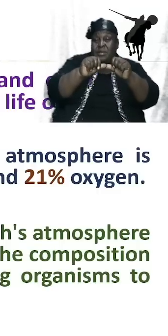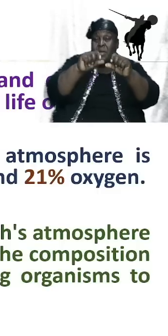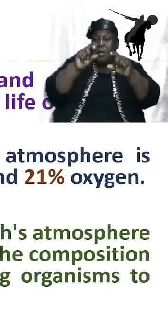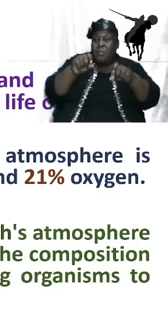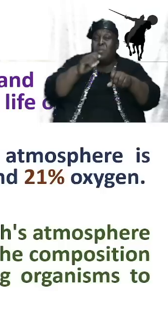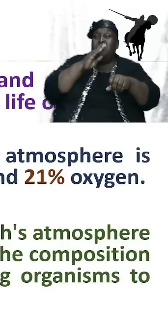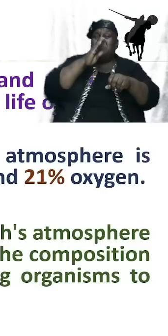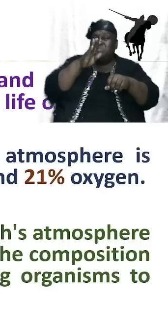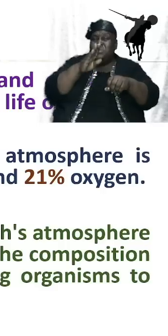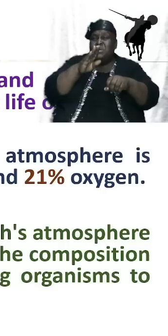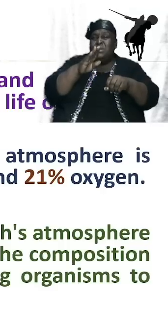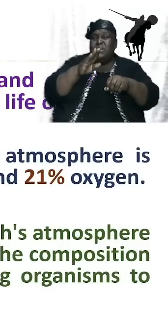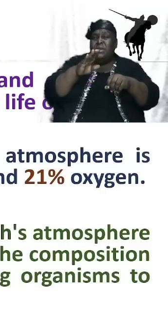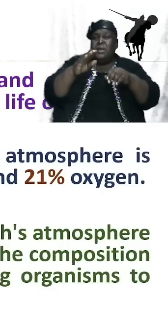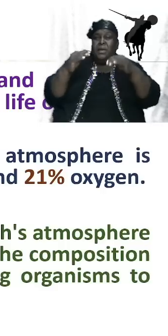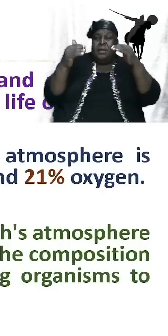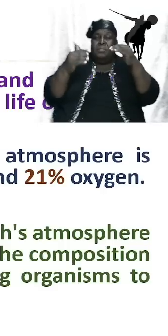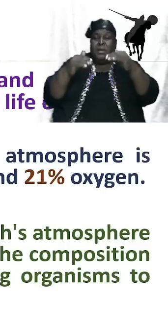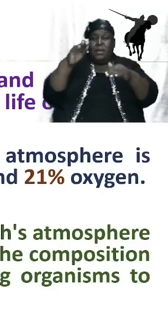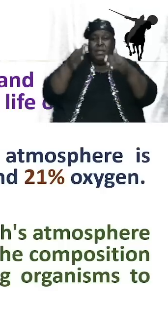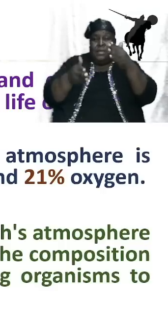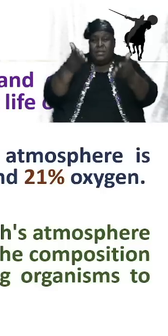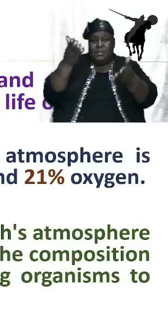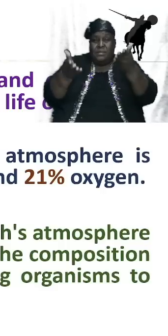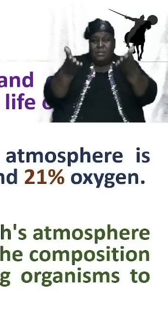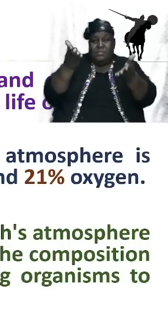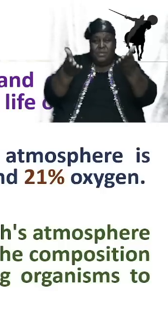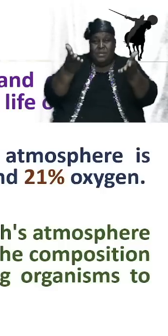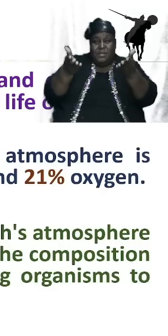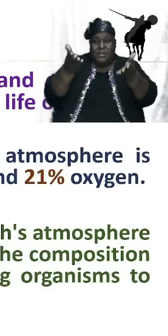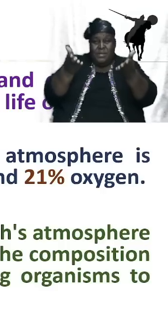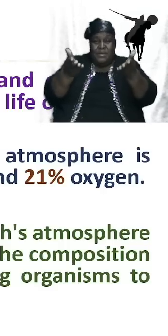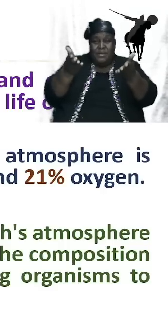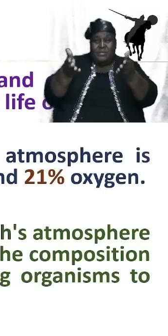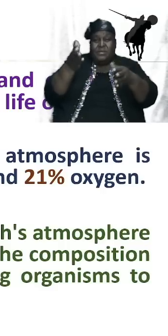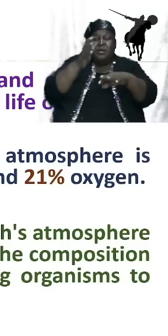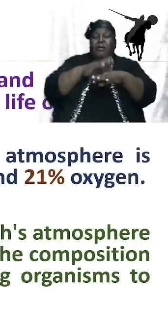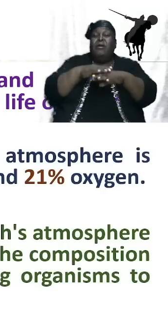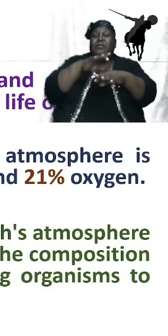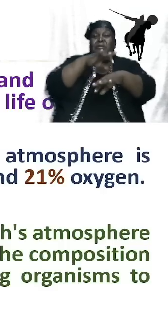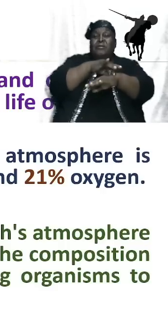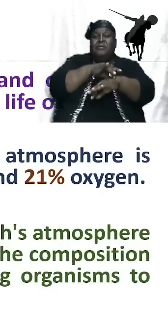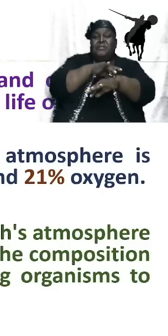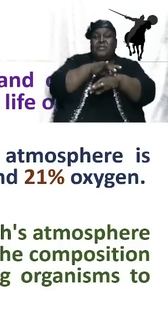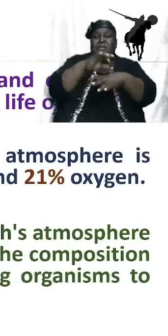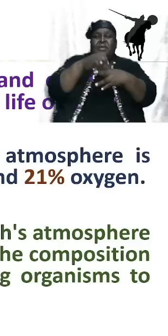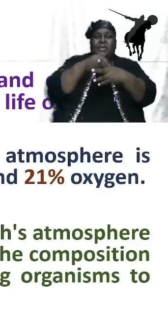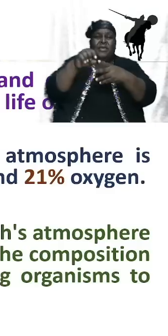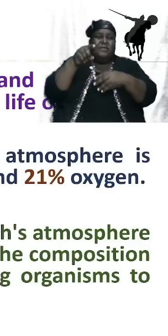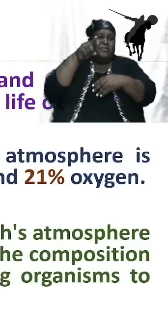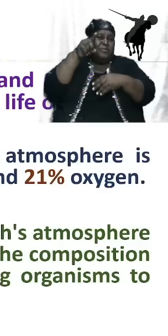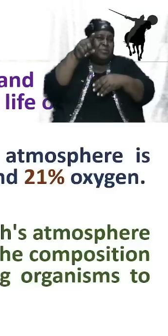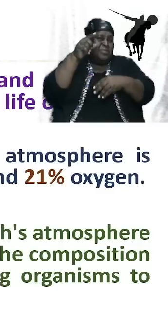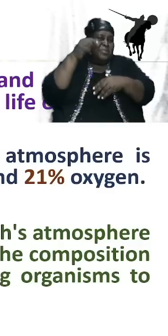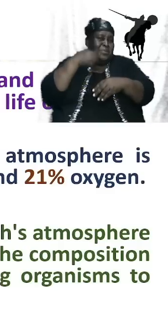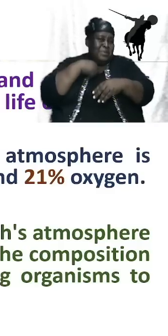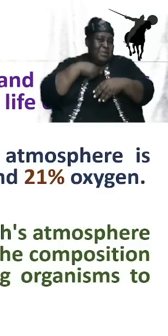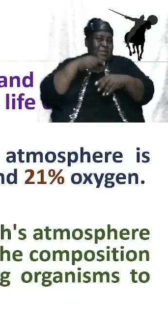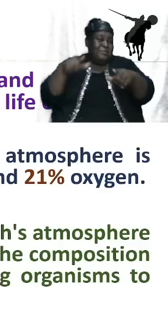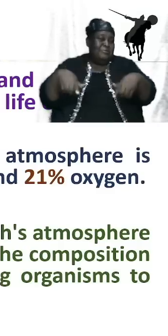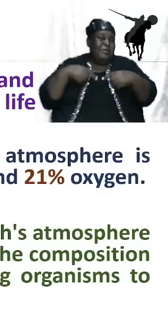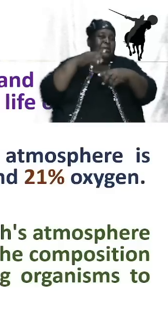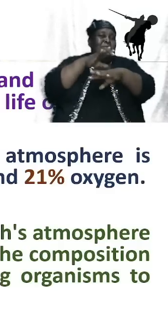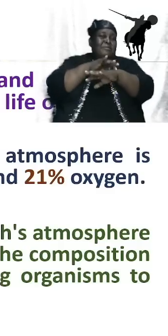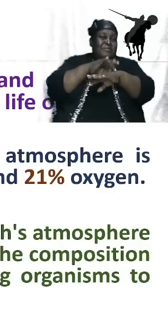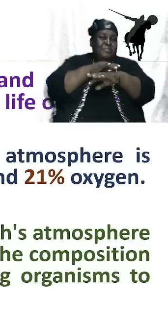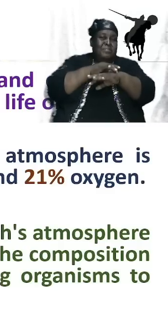be precisely balanced to support life on earth? It means then, in order for you and I to live here on this earth,